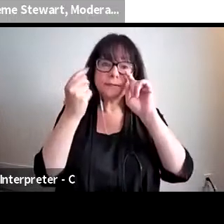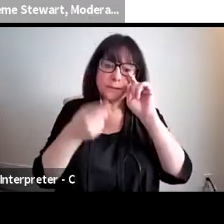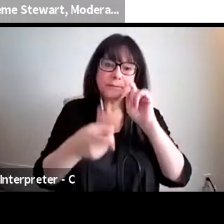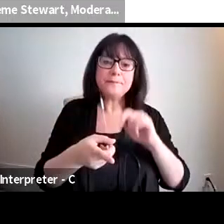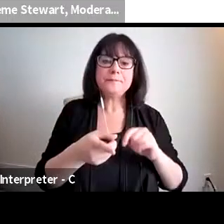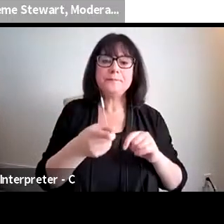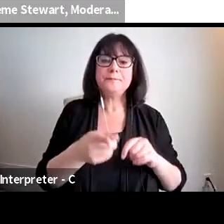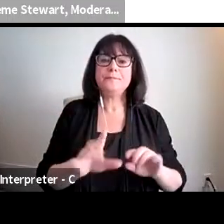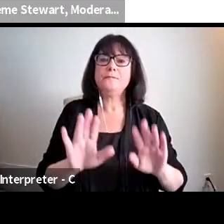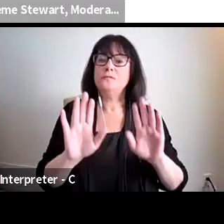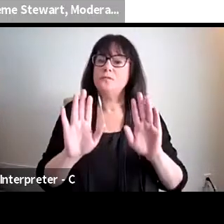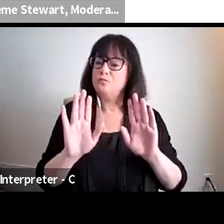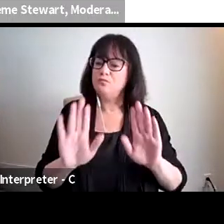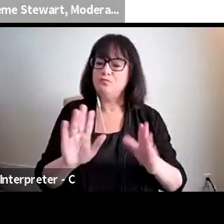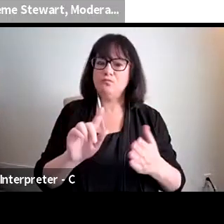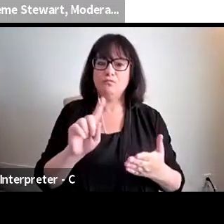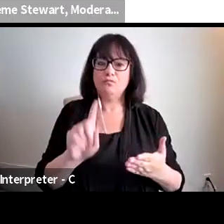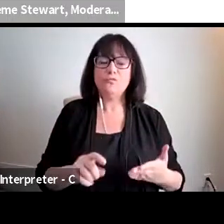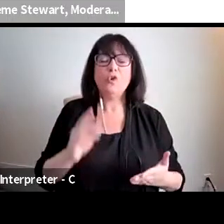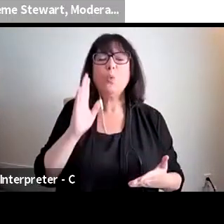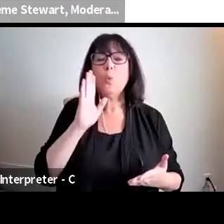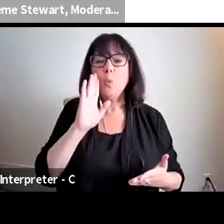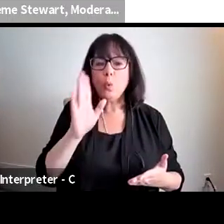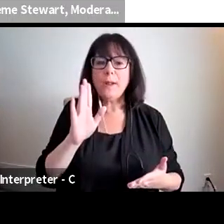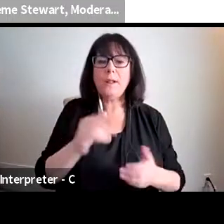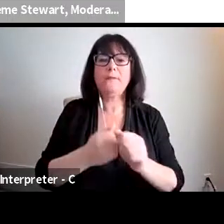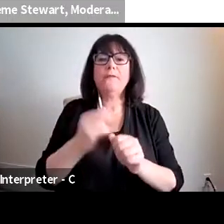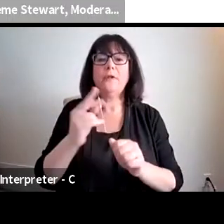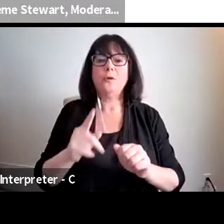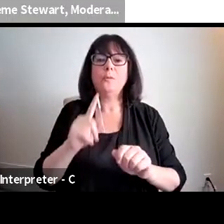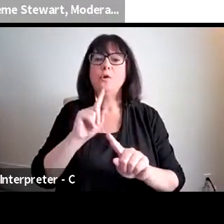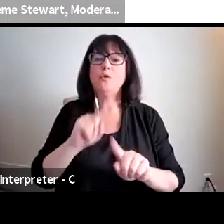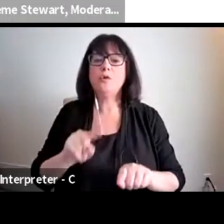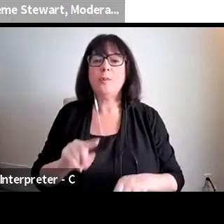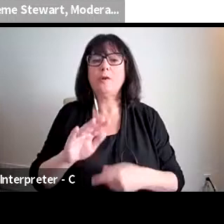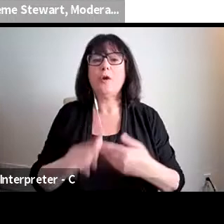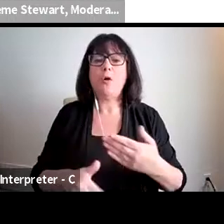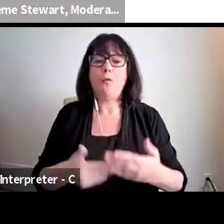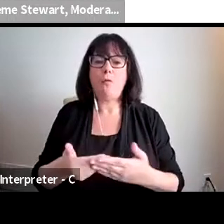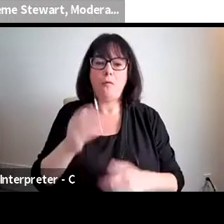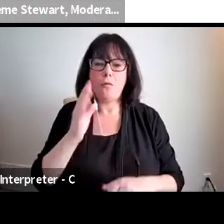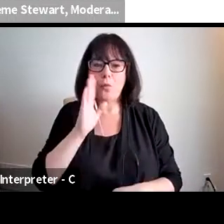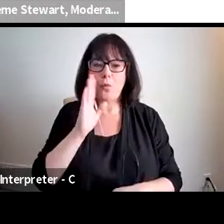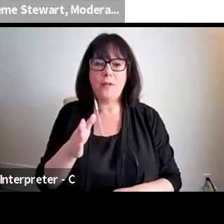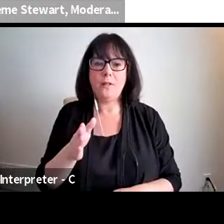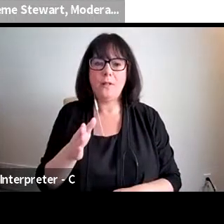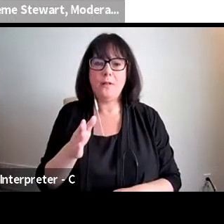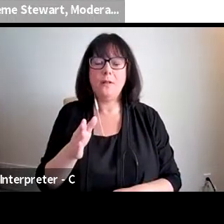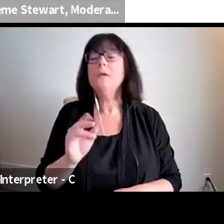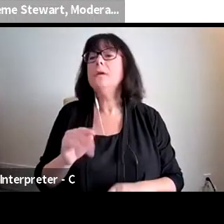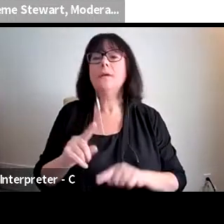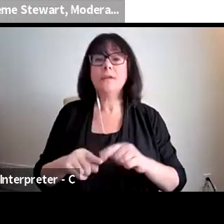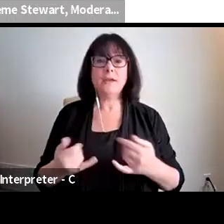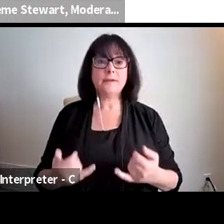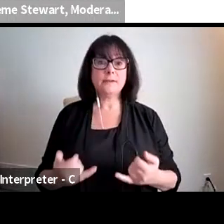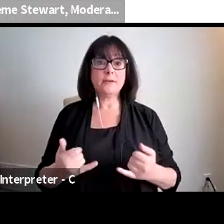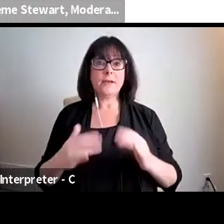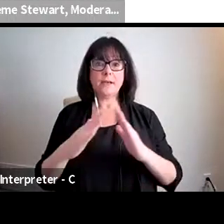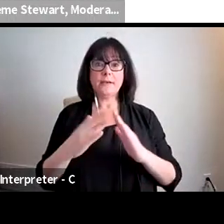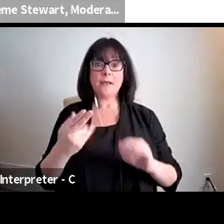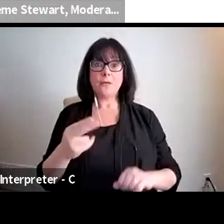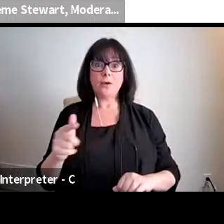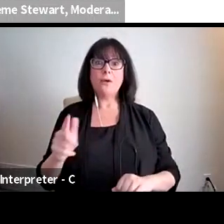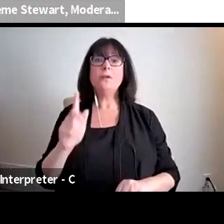Q&A, and we will respond to all of the questions, if not right this moment, on our